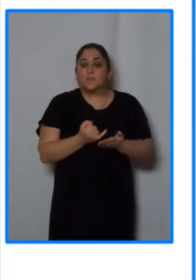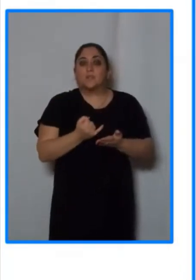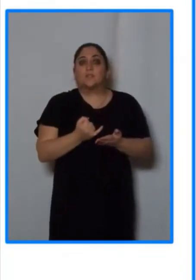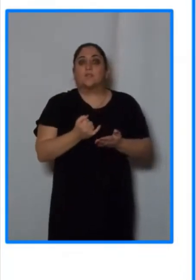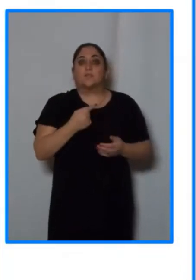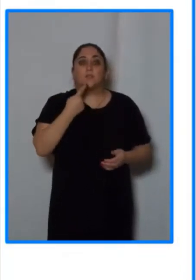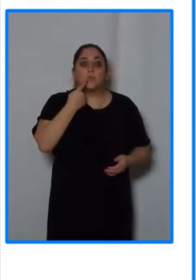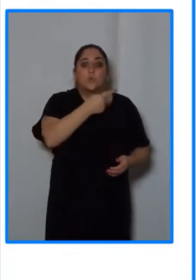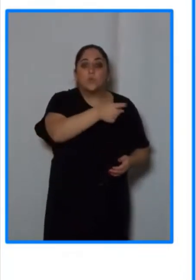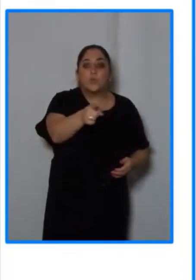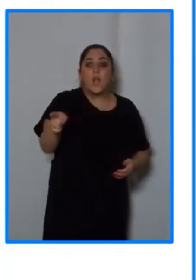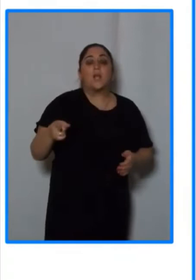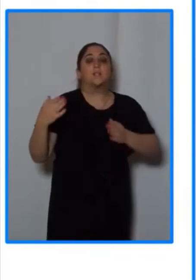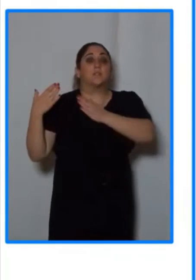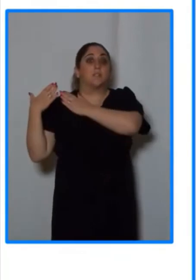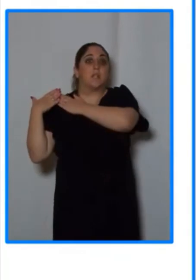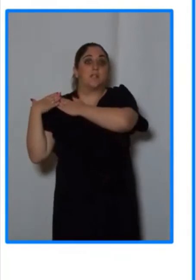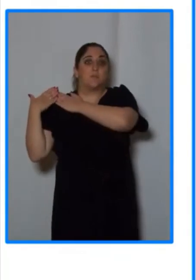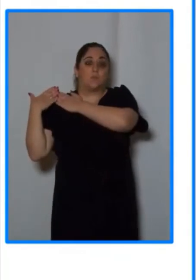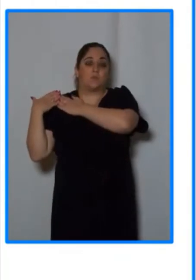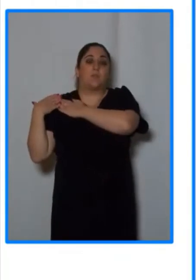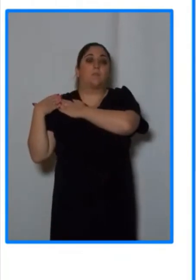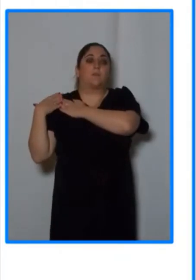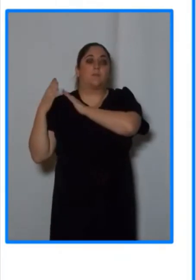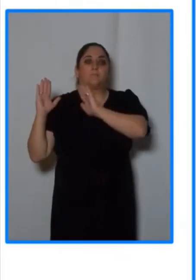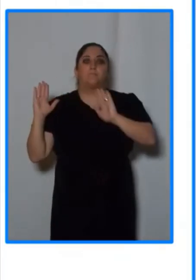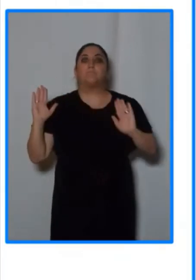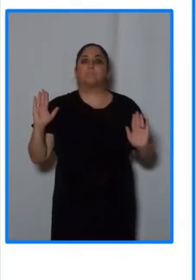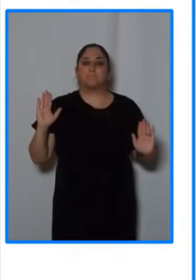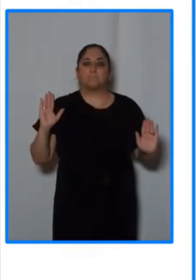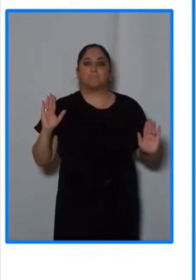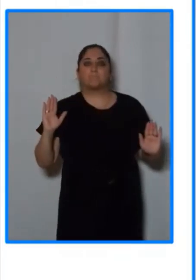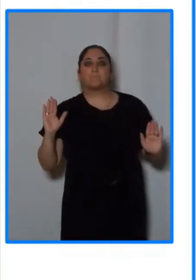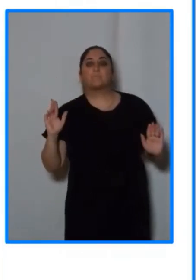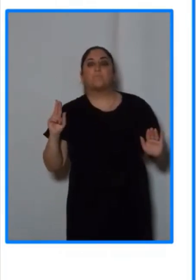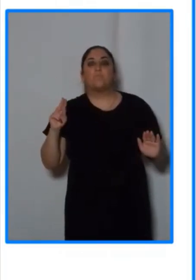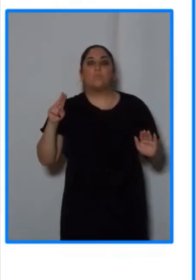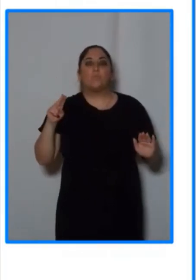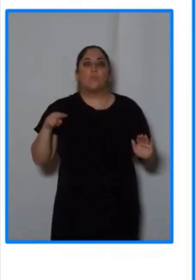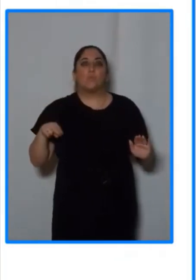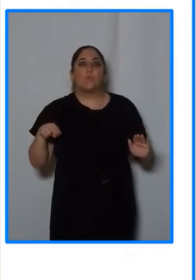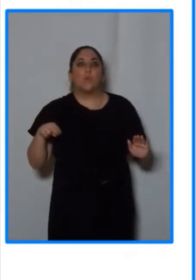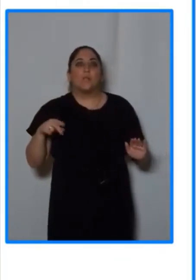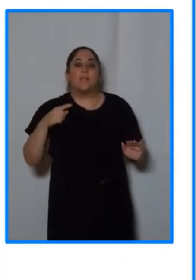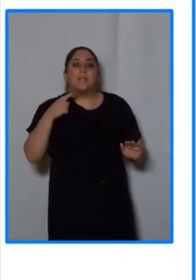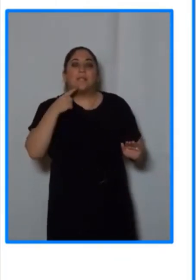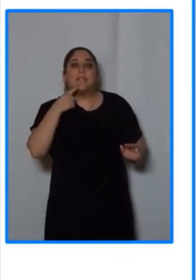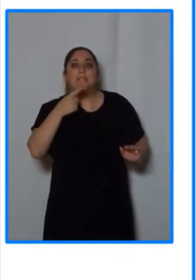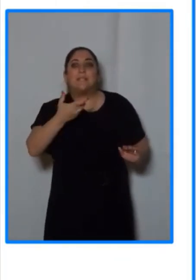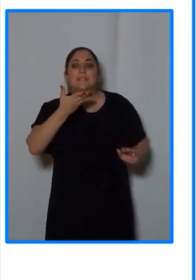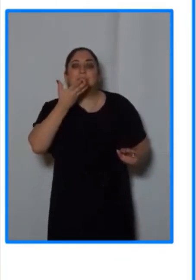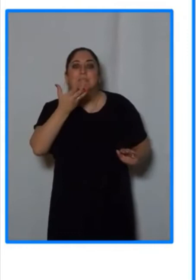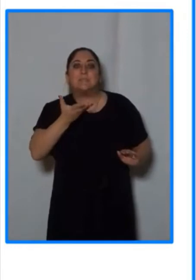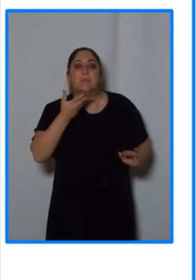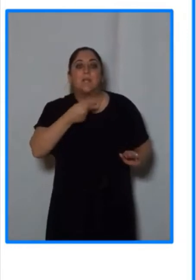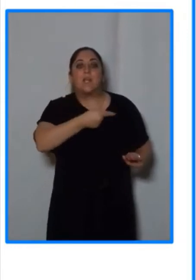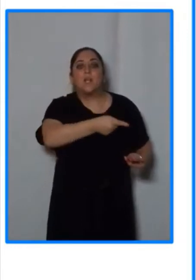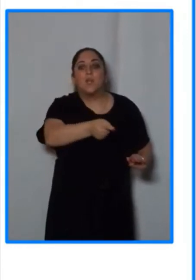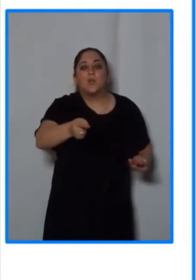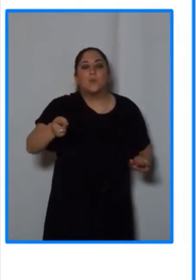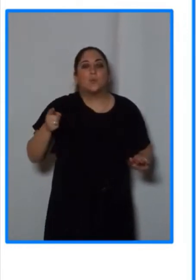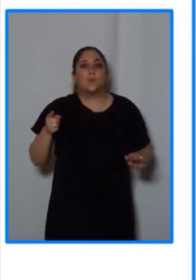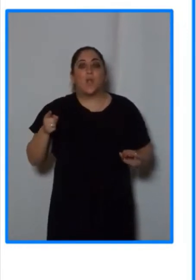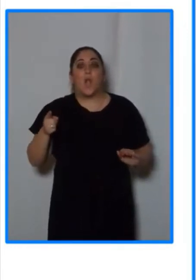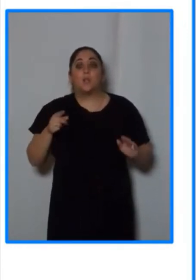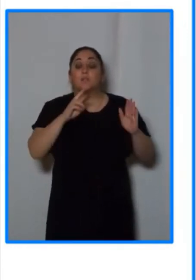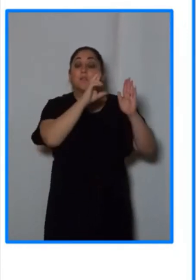everyone accountable, but it is as well giving the mandate to make sure that everything we deliver meets a certain